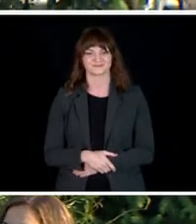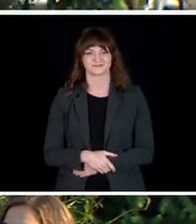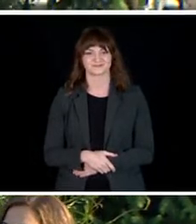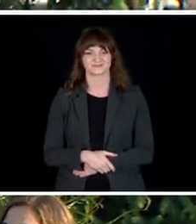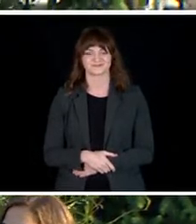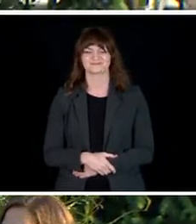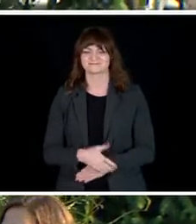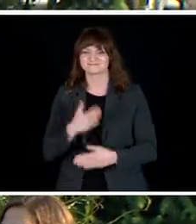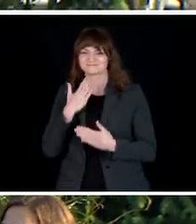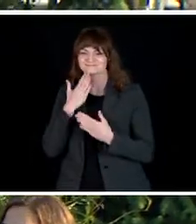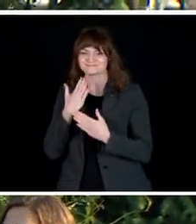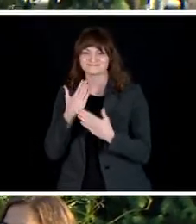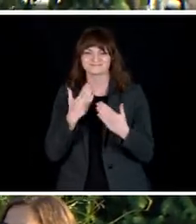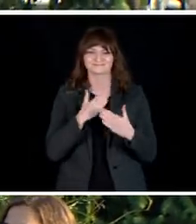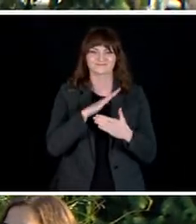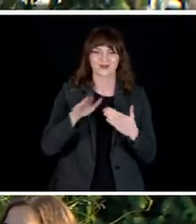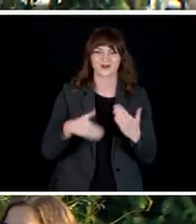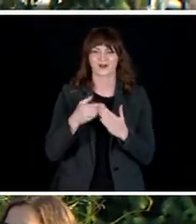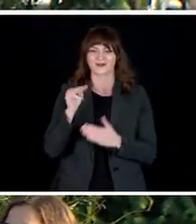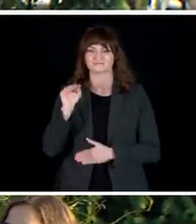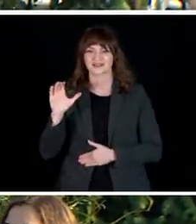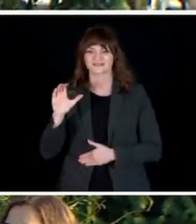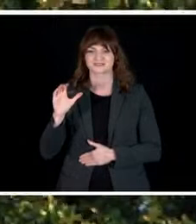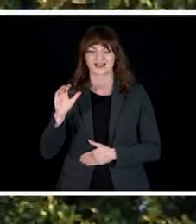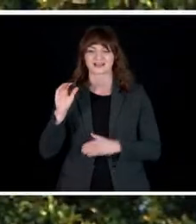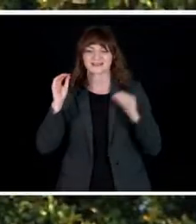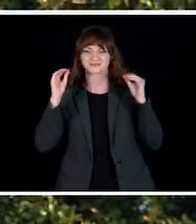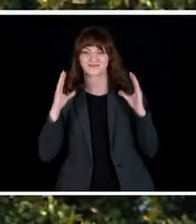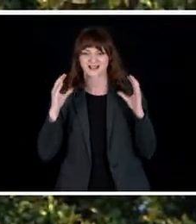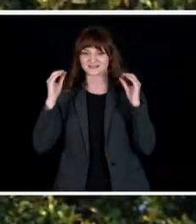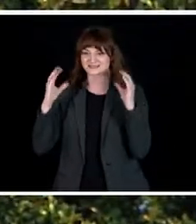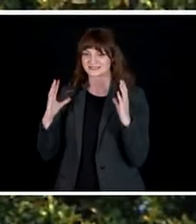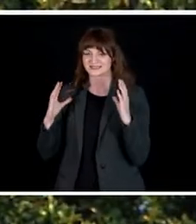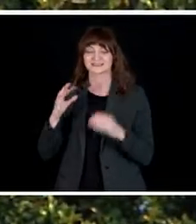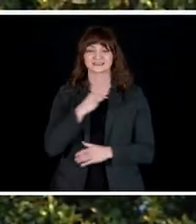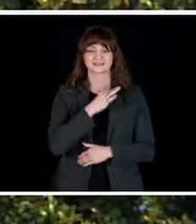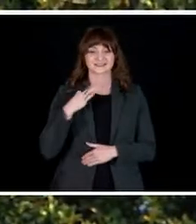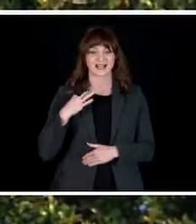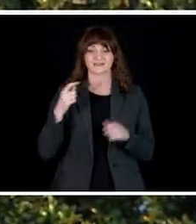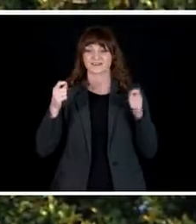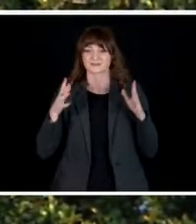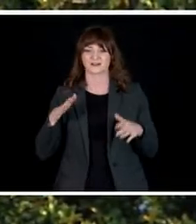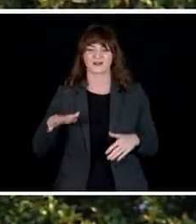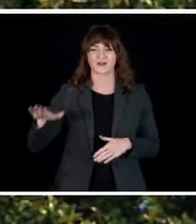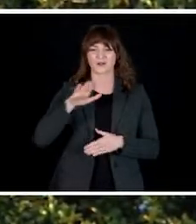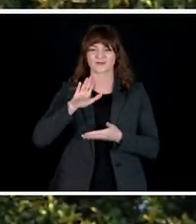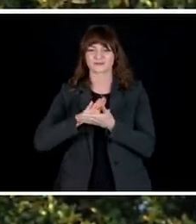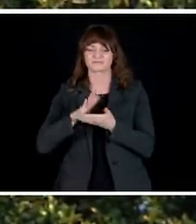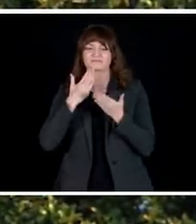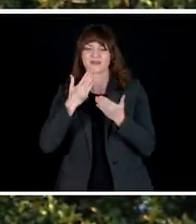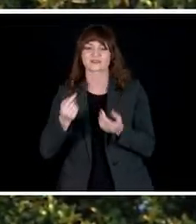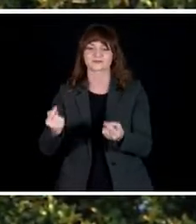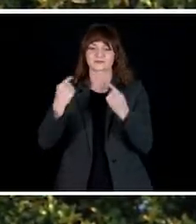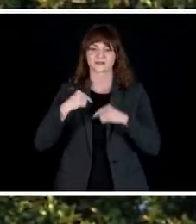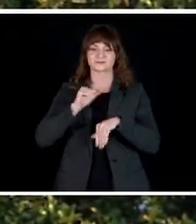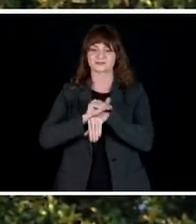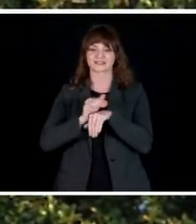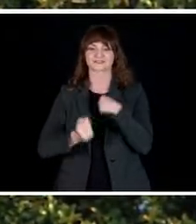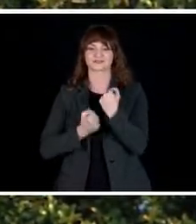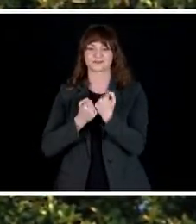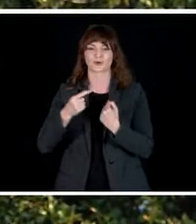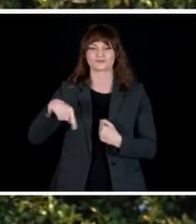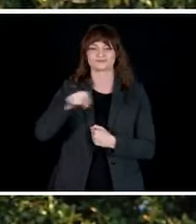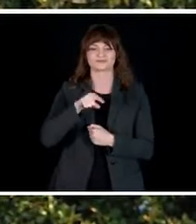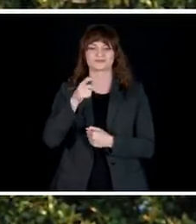Hearty thank you to all of the Mt SAC faculty, staff, and administrators across the campus for attending tonight and supporting our